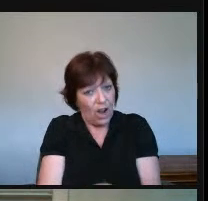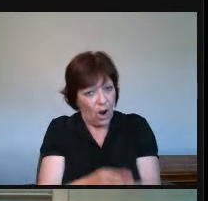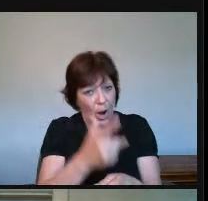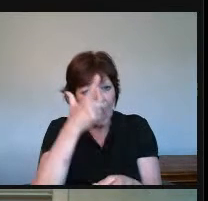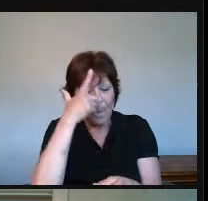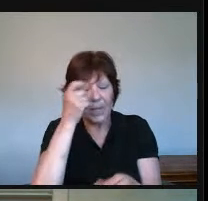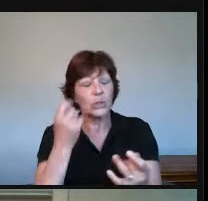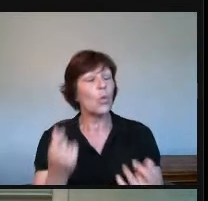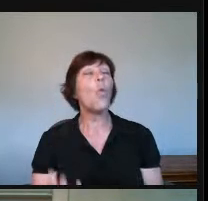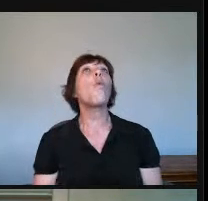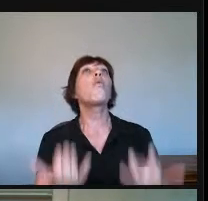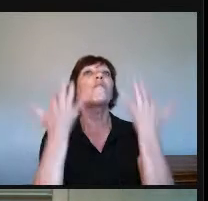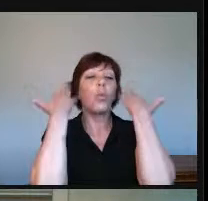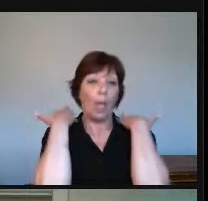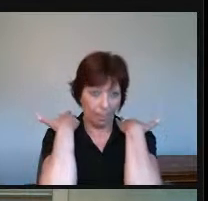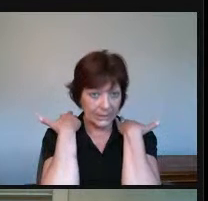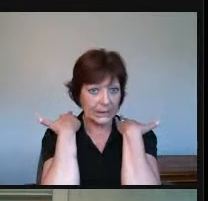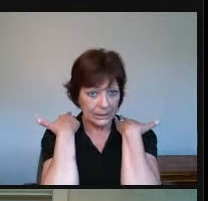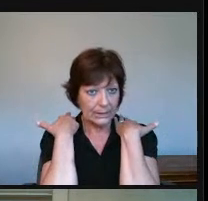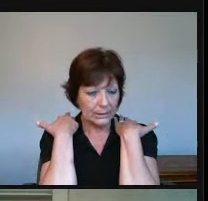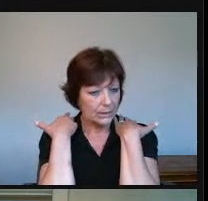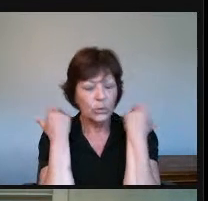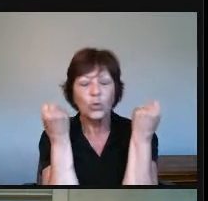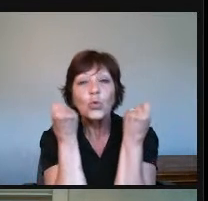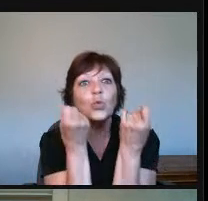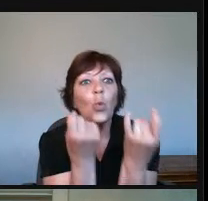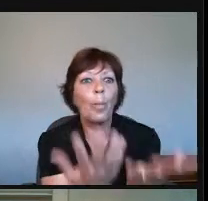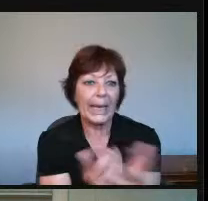just been overwhelmed with COVID.